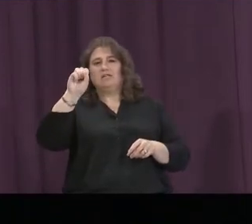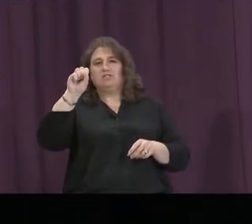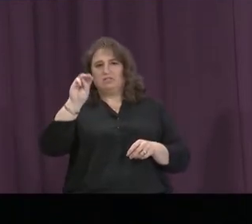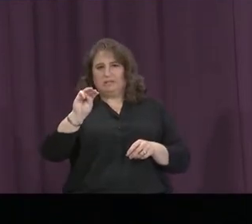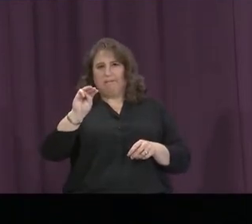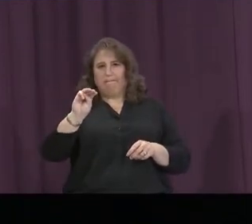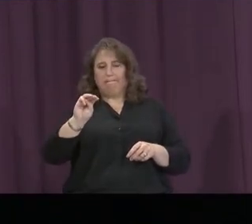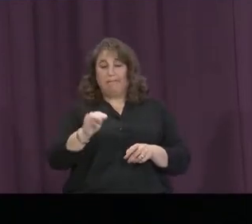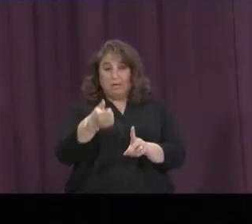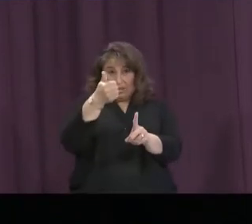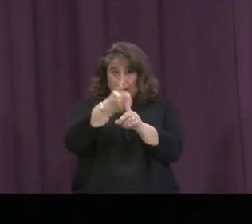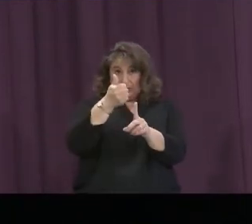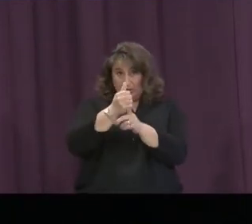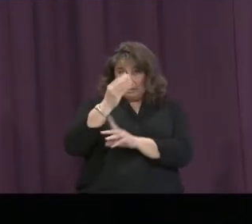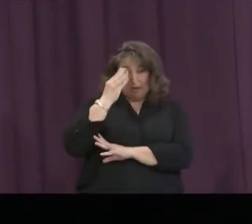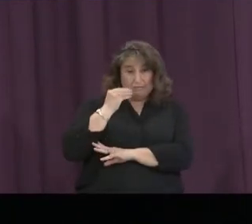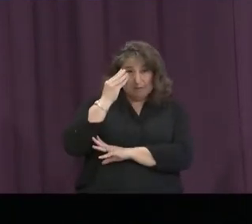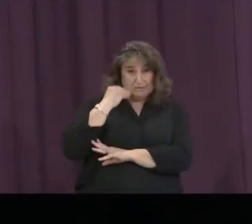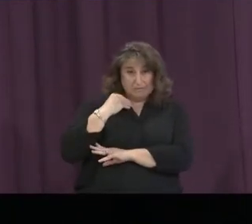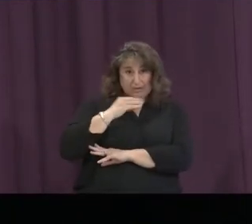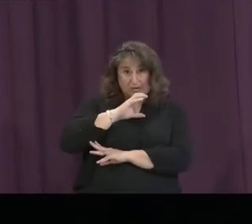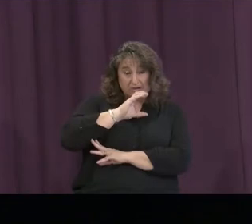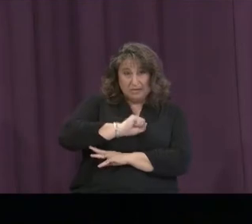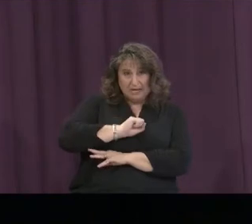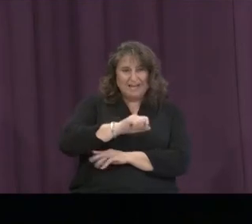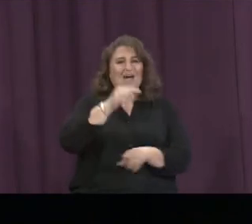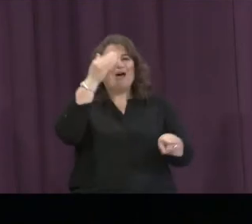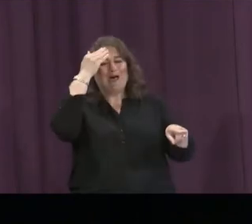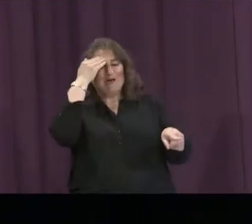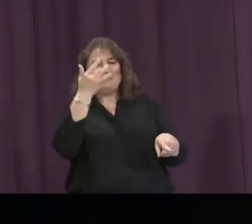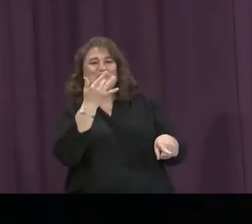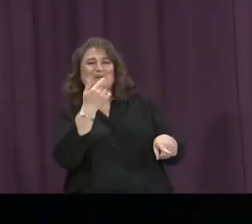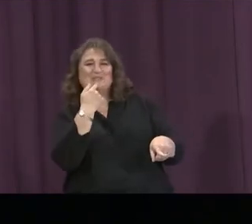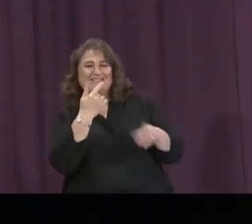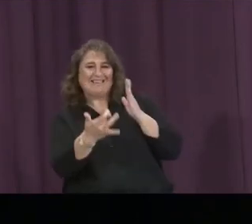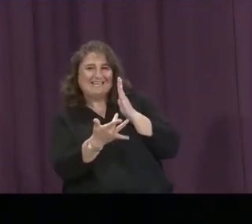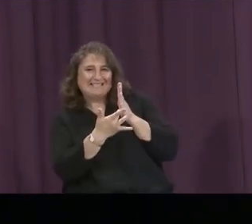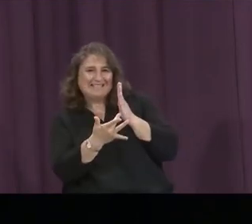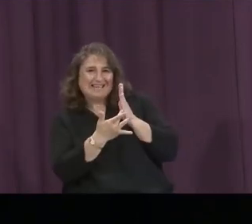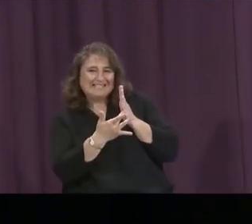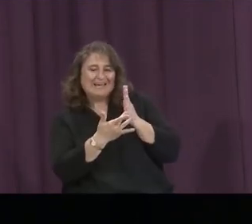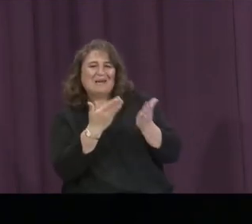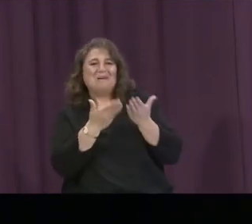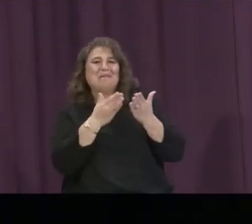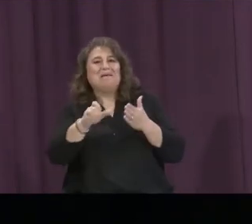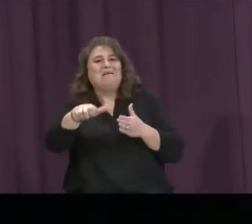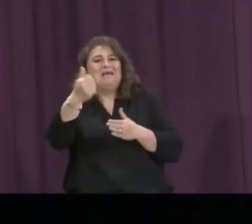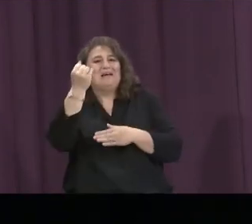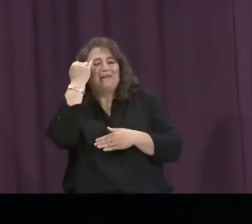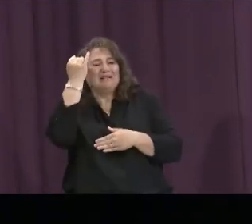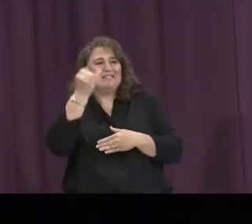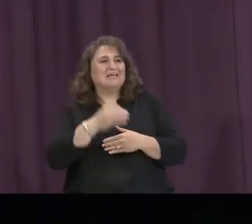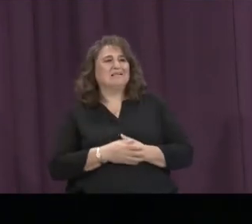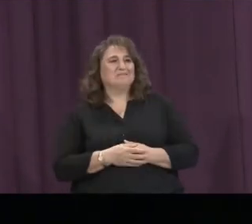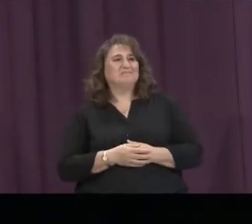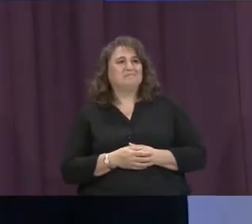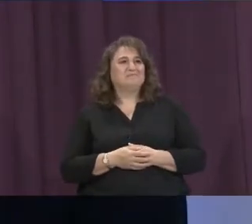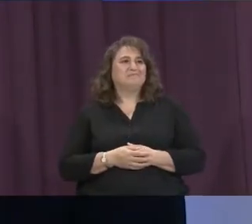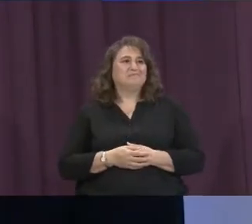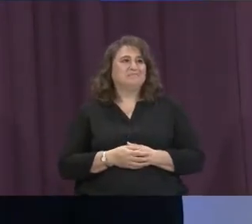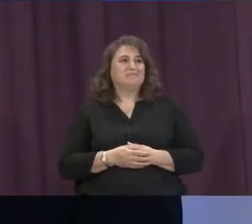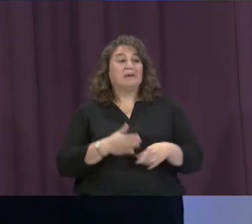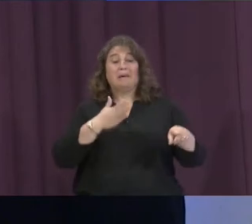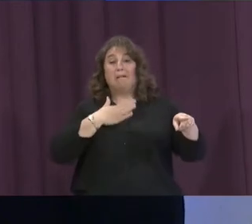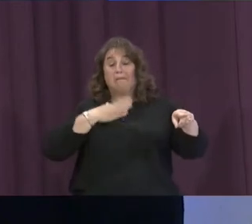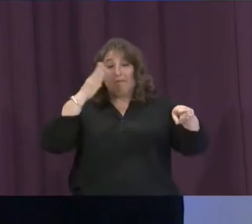the things, but have you experienced it? And I know you talked about technology earlier. didn't know if you wanted to speak to that or something else. I'll speak to an